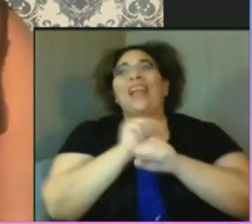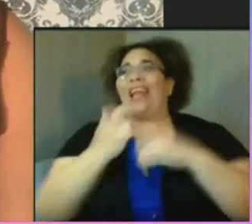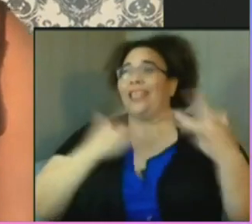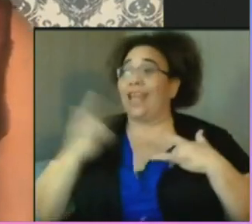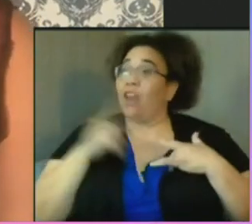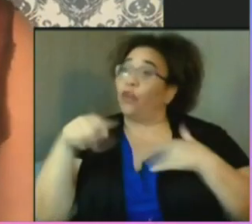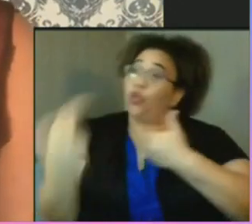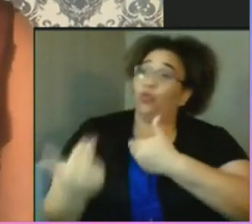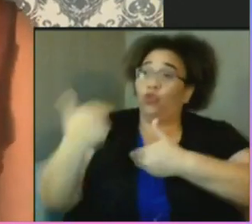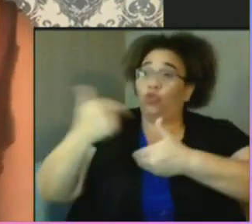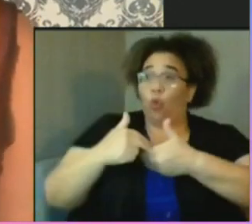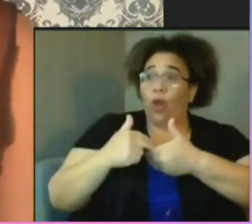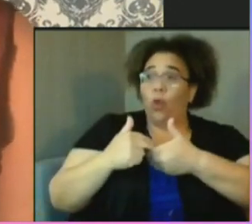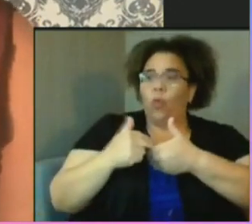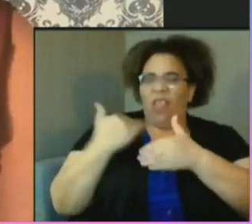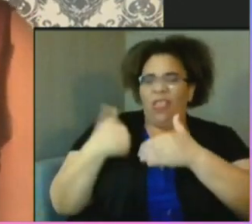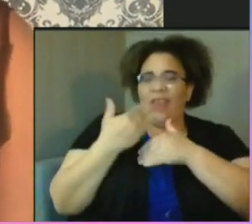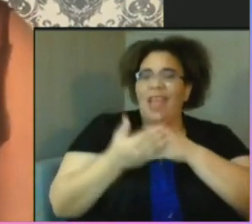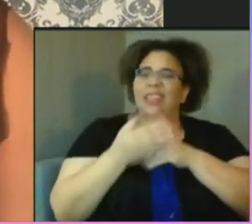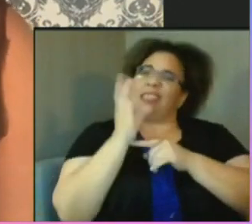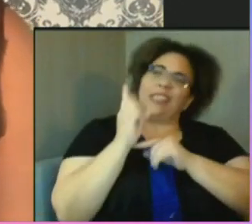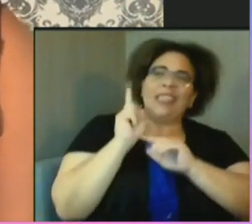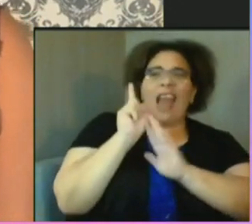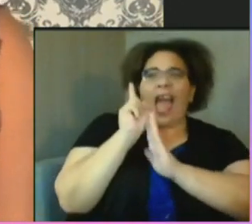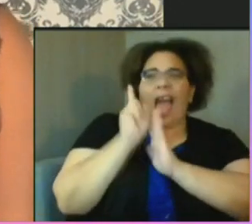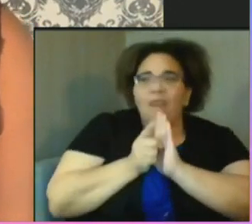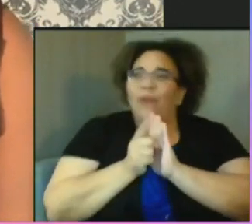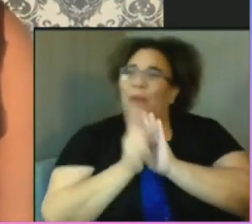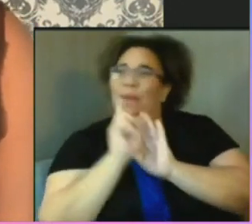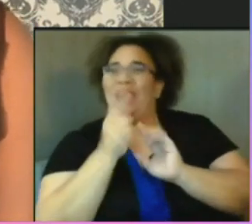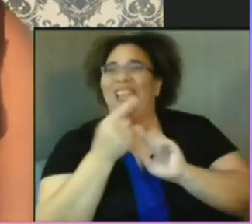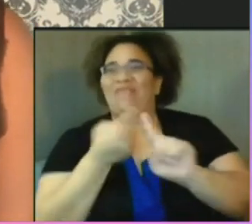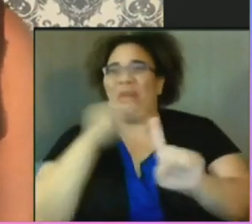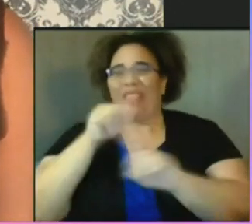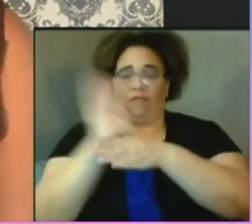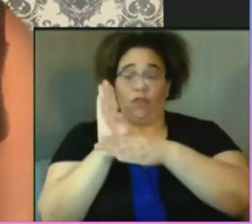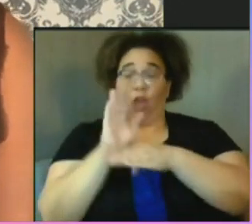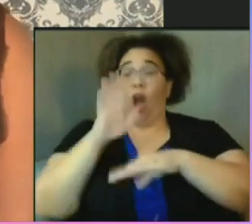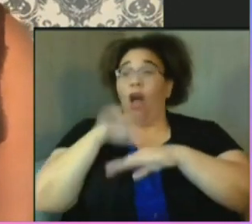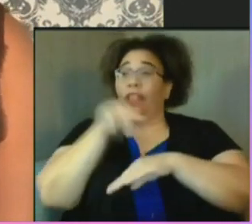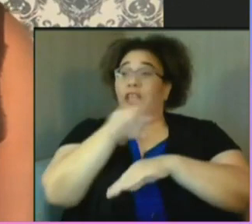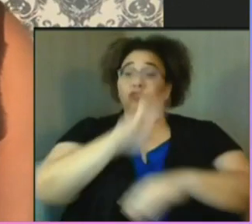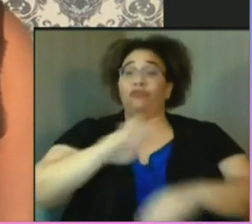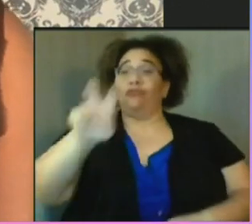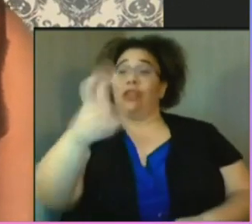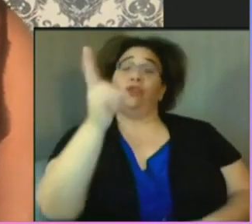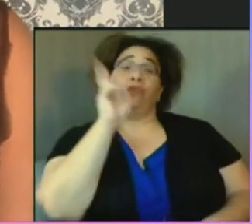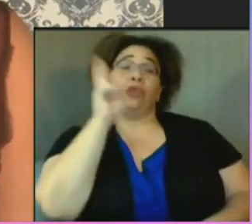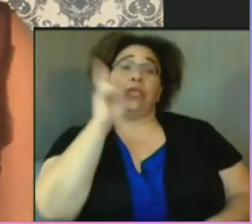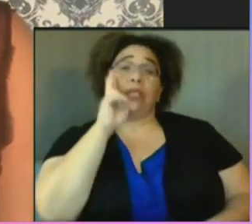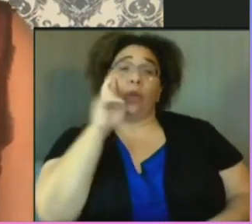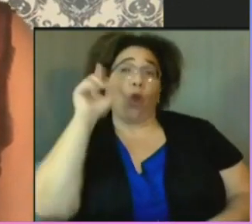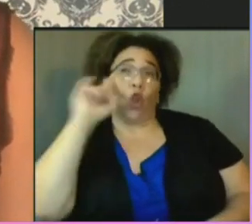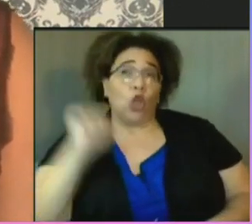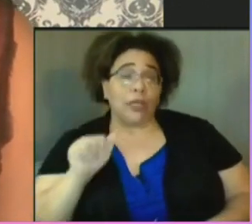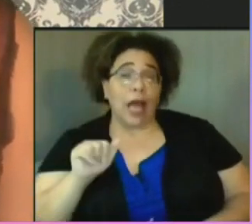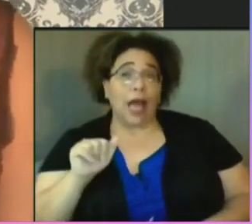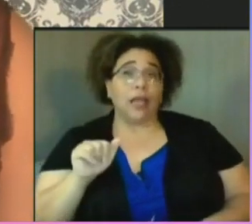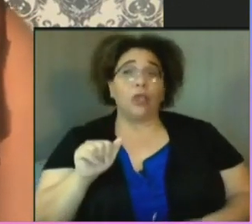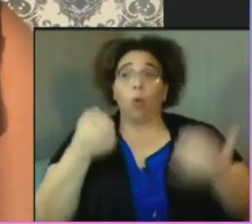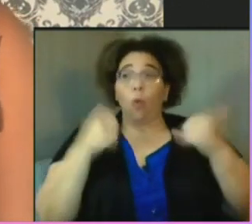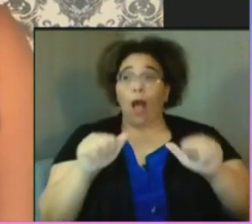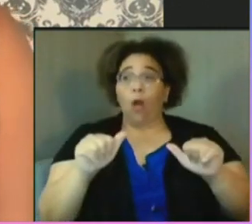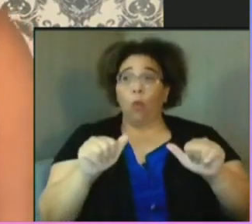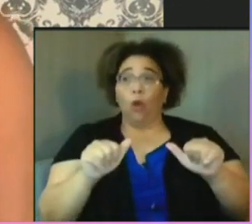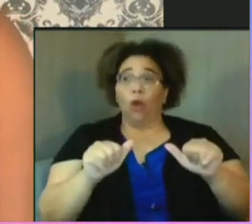the next 16 and a half minutes of this film on this particular journey to see what that looks like as we're going through the film. Of